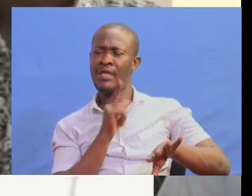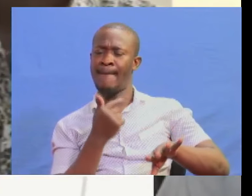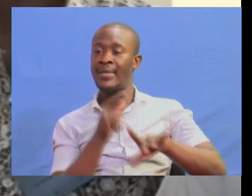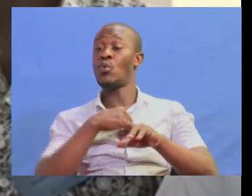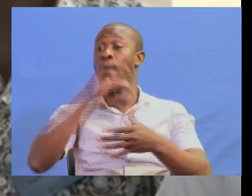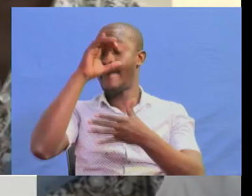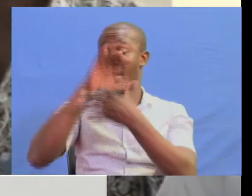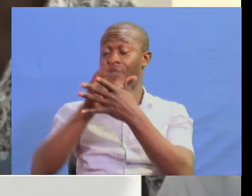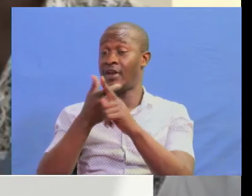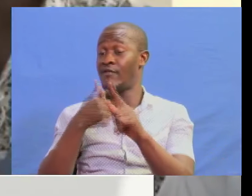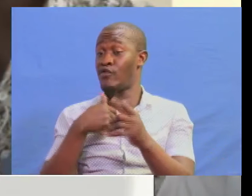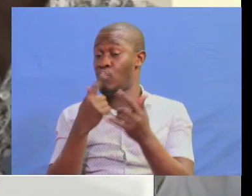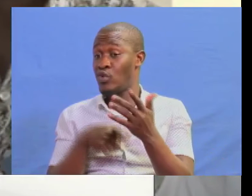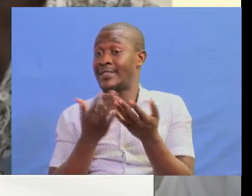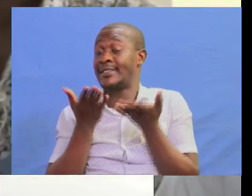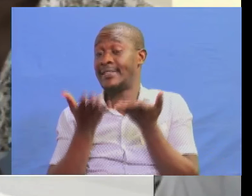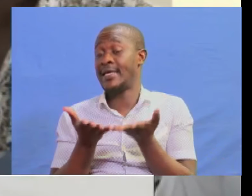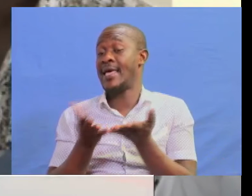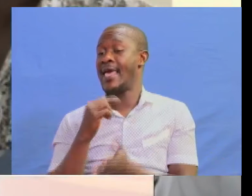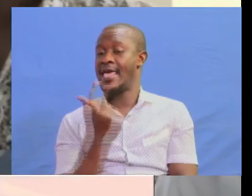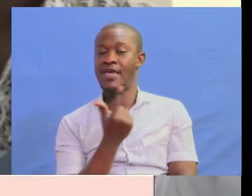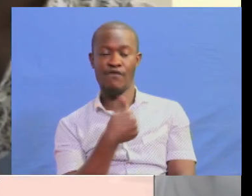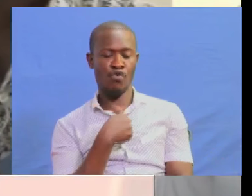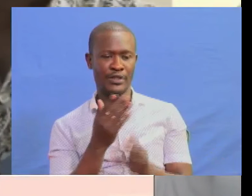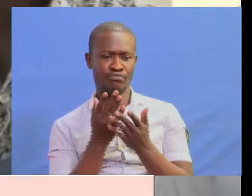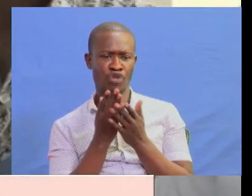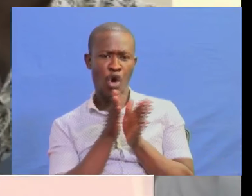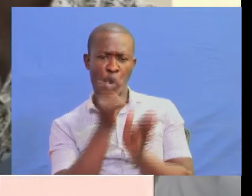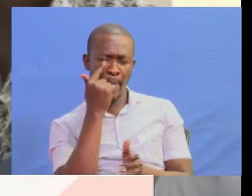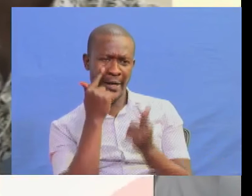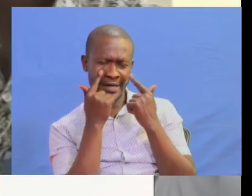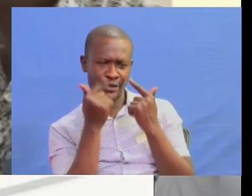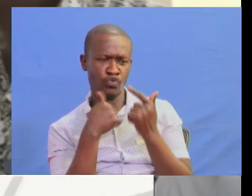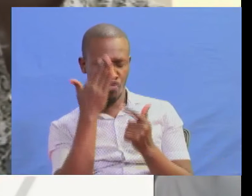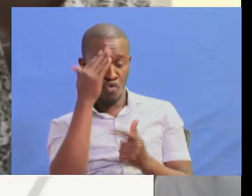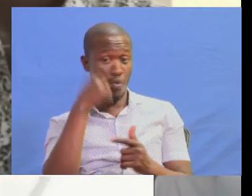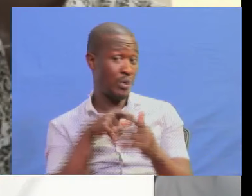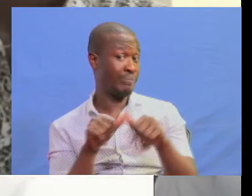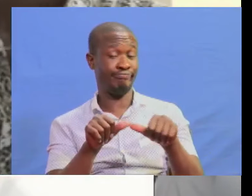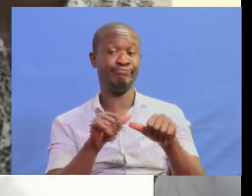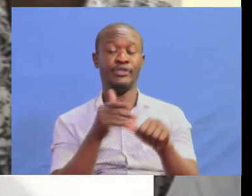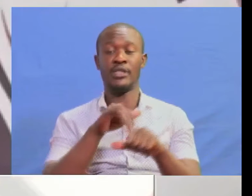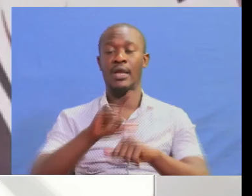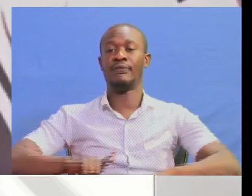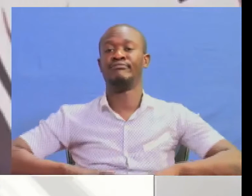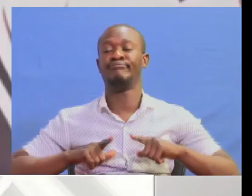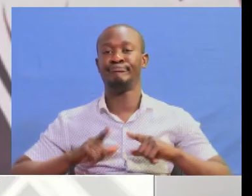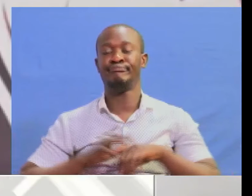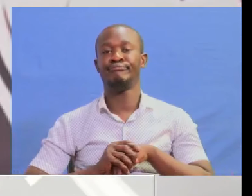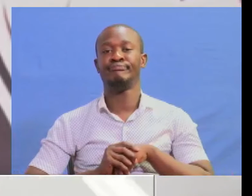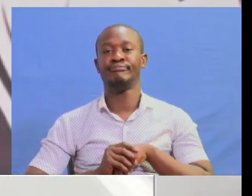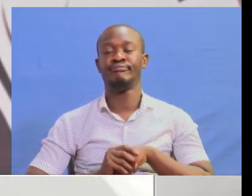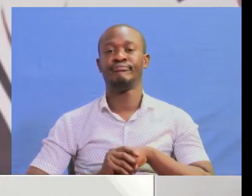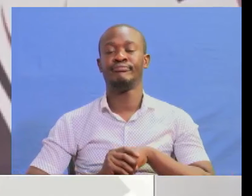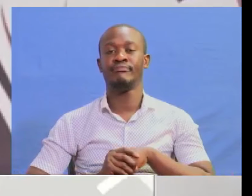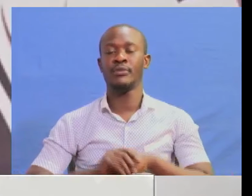tunaamini kutokana na hamasa ya leo basi kila mmoja tutakuwa tumemfungua macho na atajua ni jinsi gani atakuwa anajiendeleza mbeleni kimaisha. Claudia